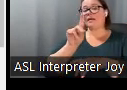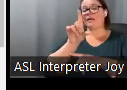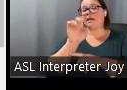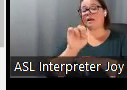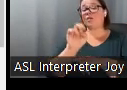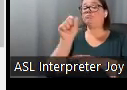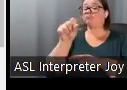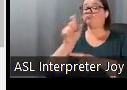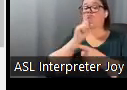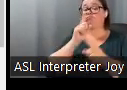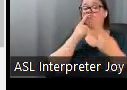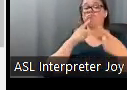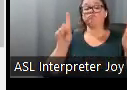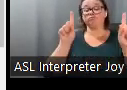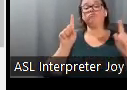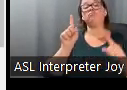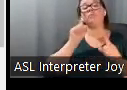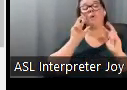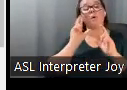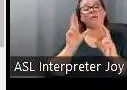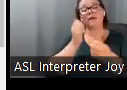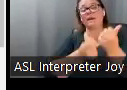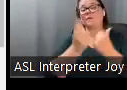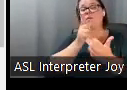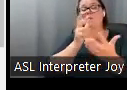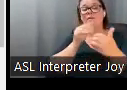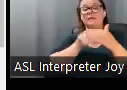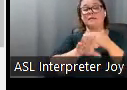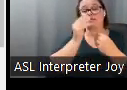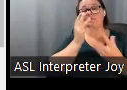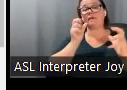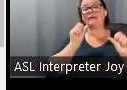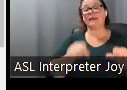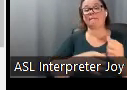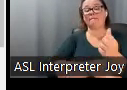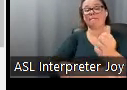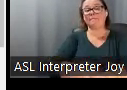So hopefully, anybody who wants to access this information can do so.